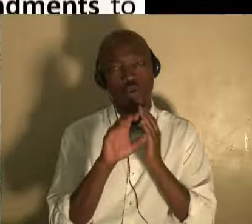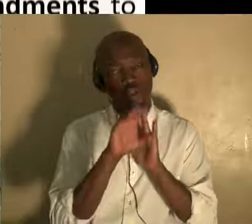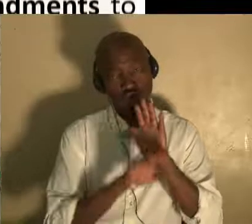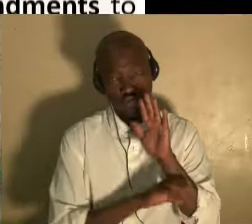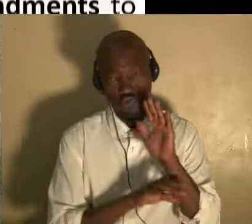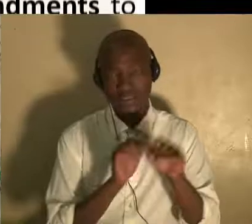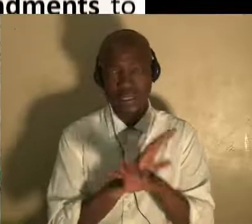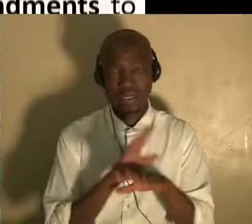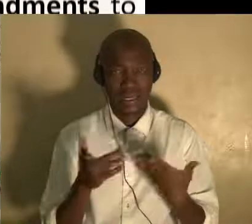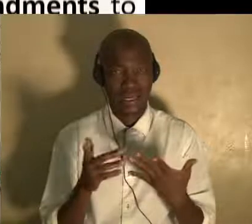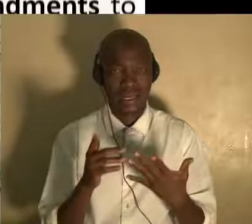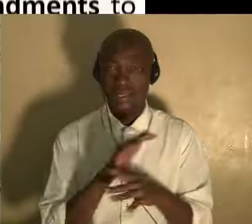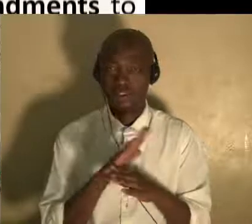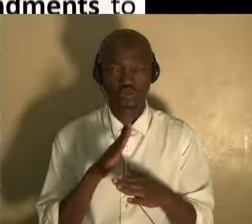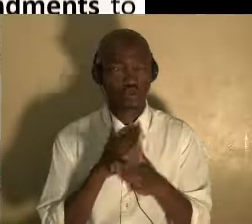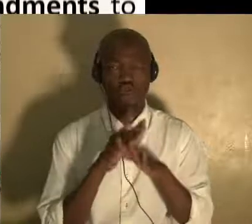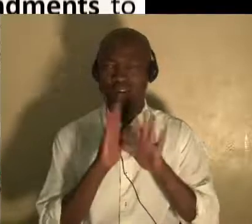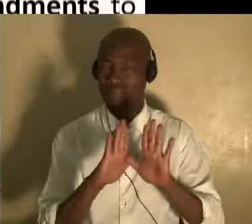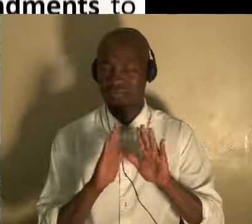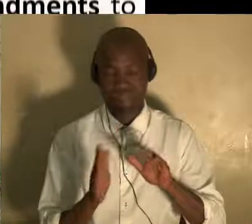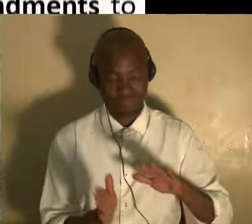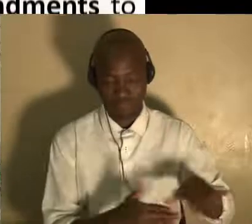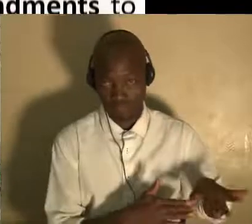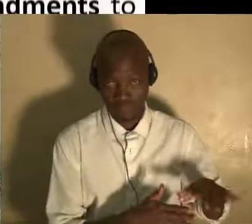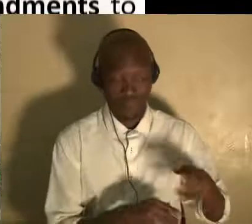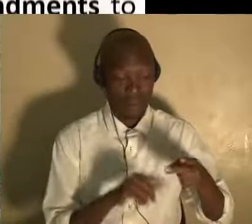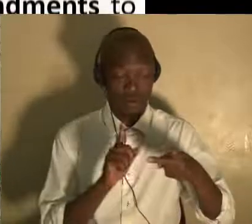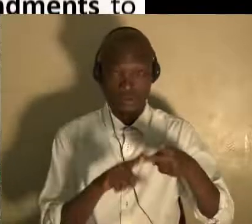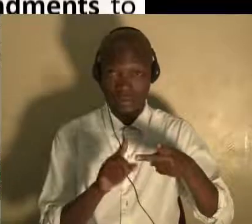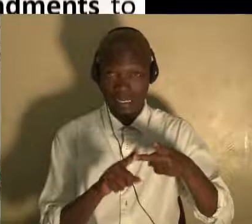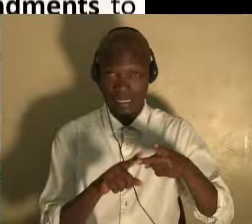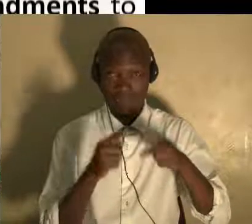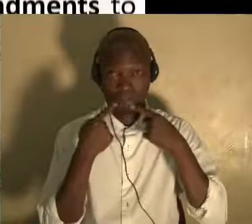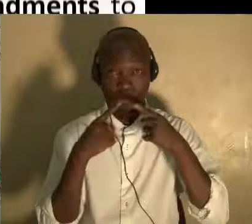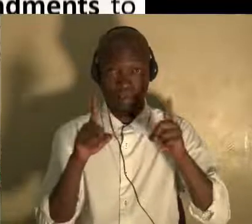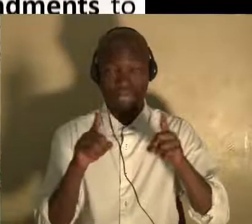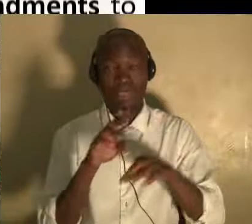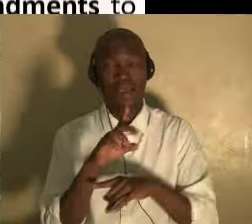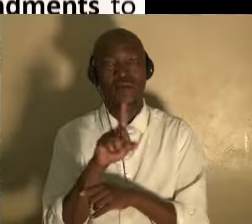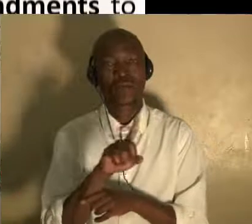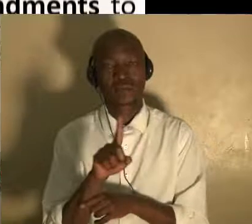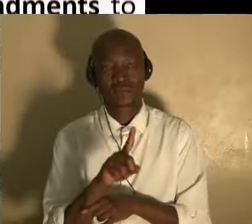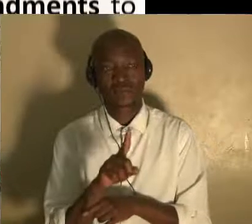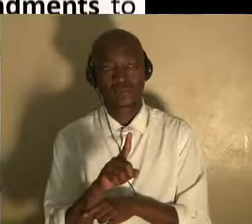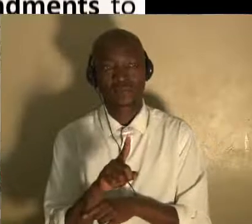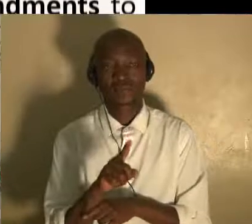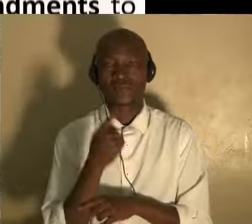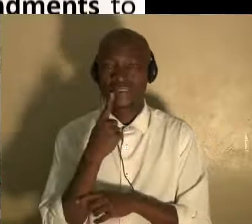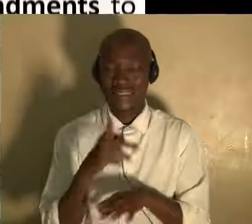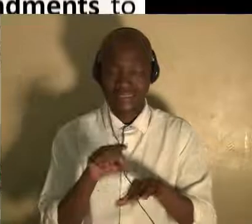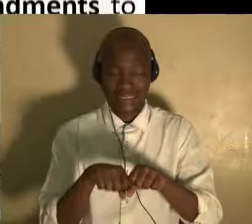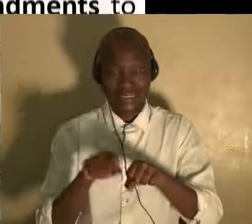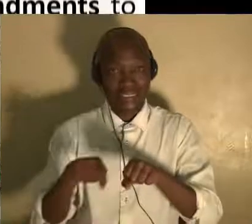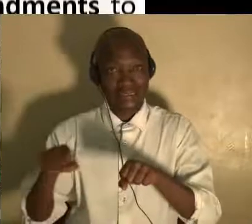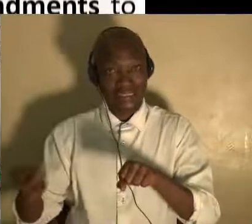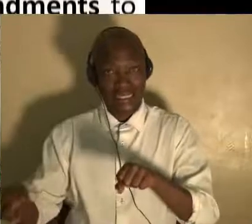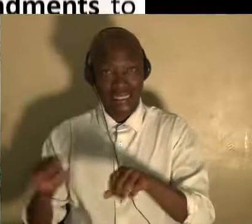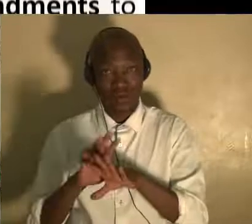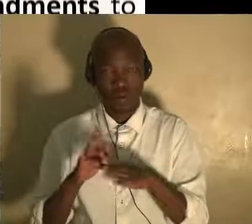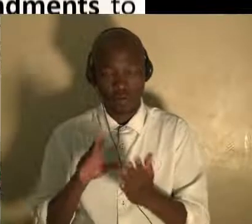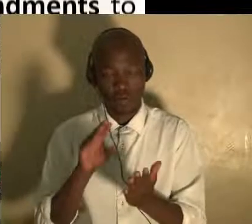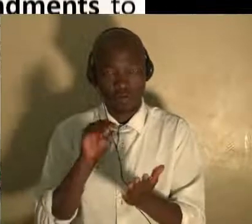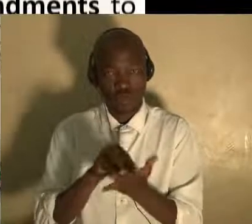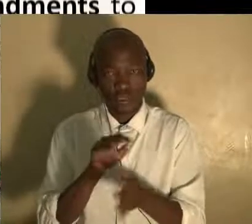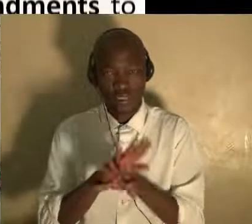and invalid. The second declaration stated that the delay in putting in place the